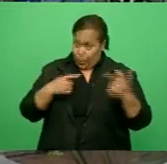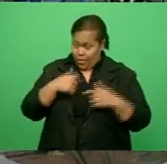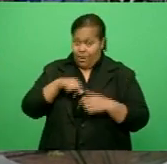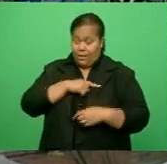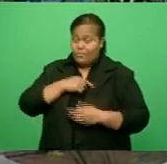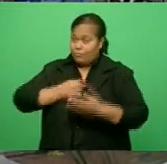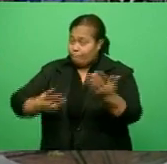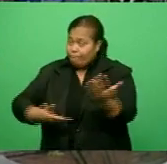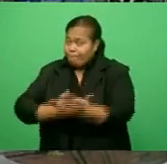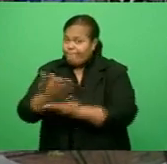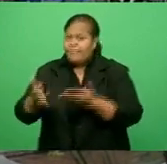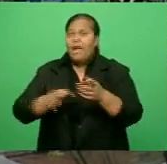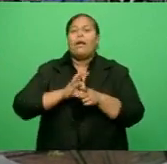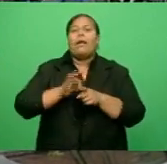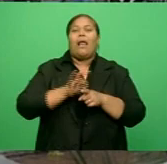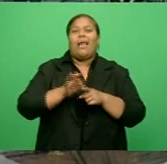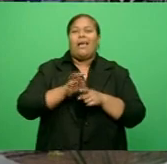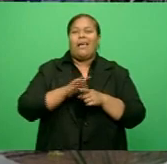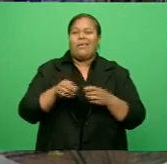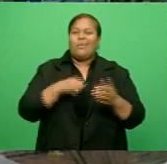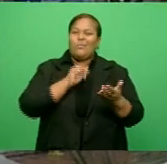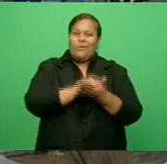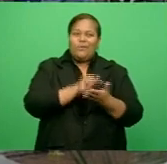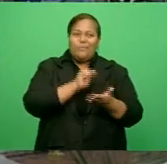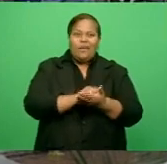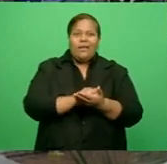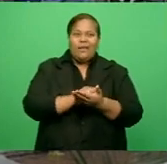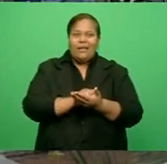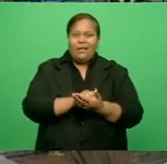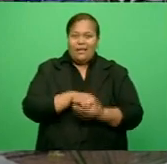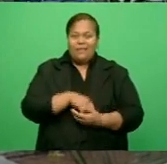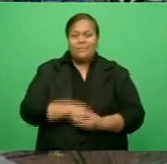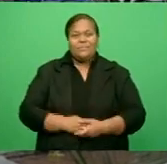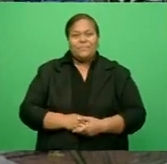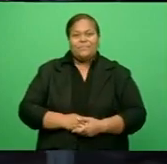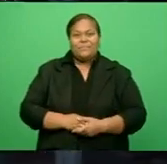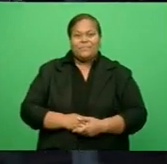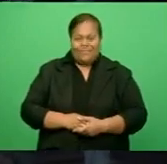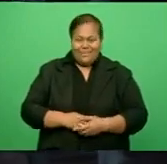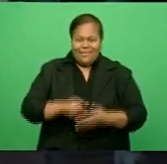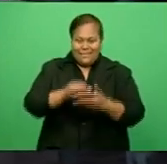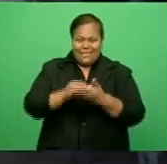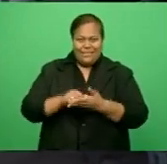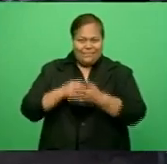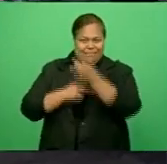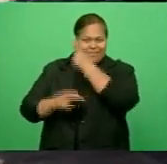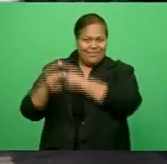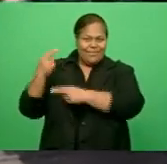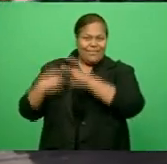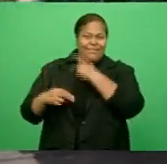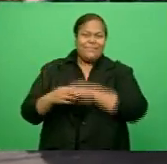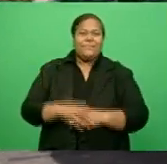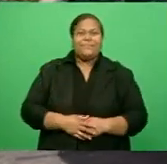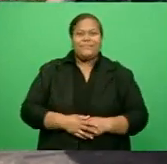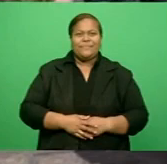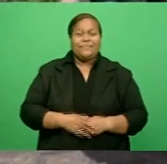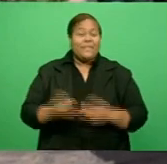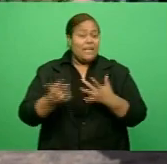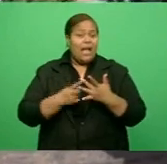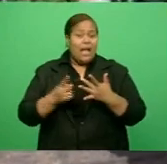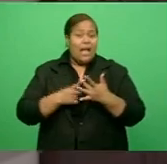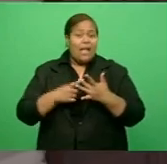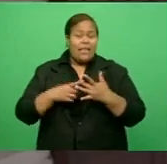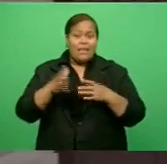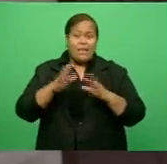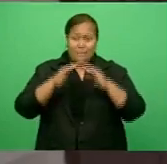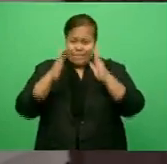getting the colors right so that it still looks heritage. Other buildings that the local government ministry hopes to